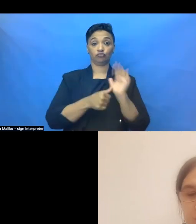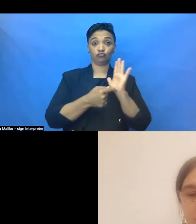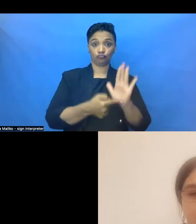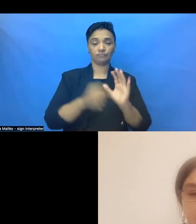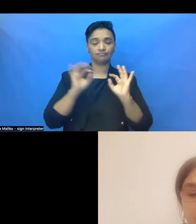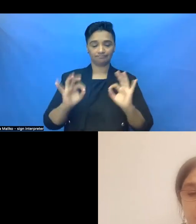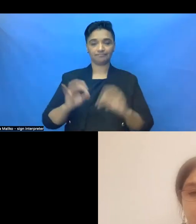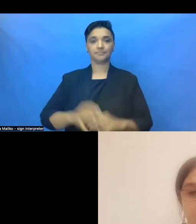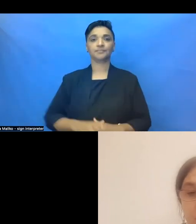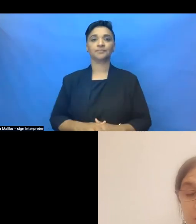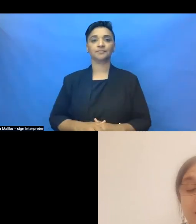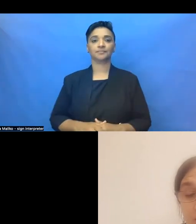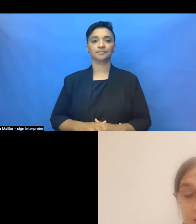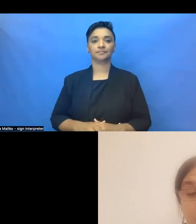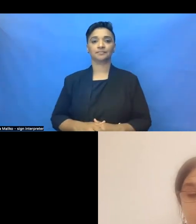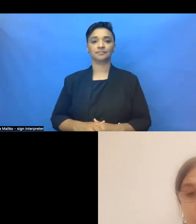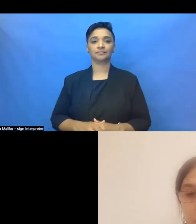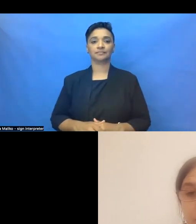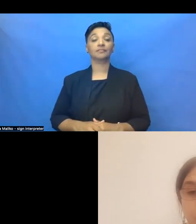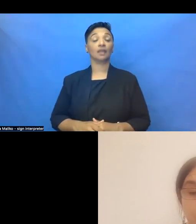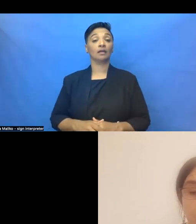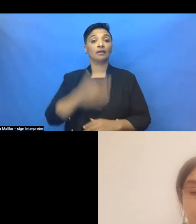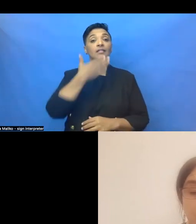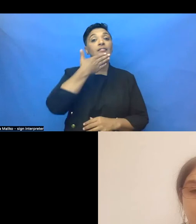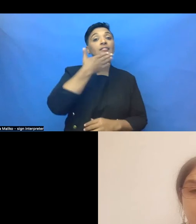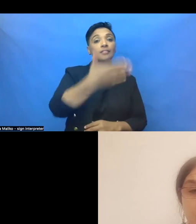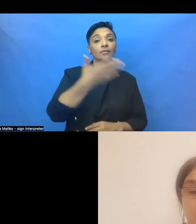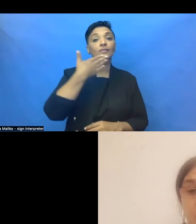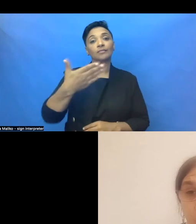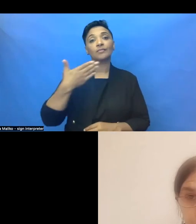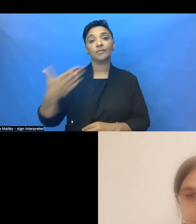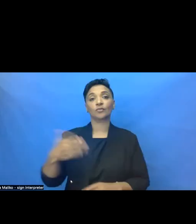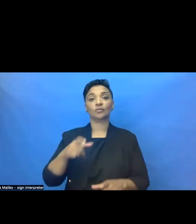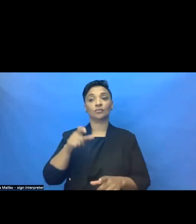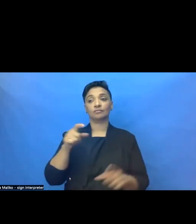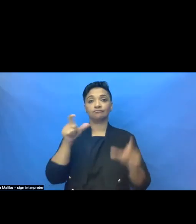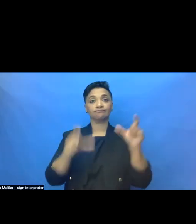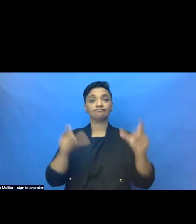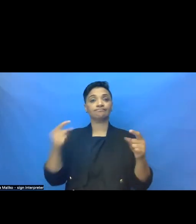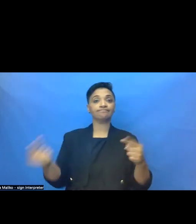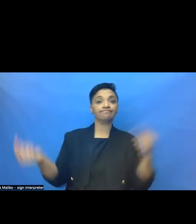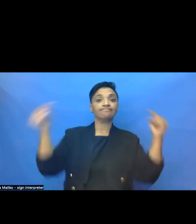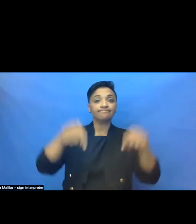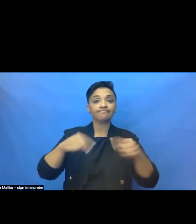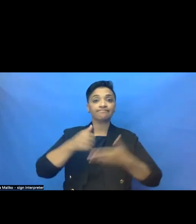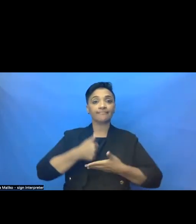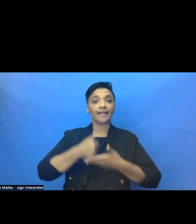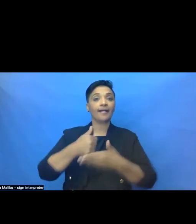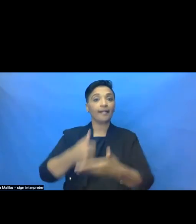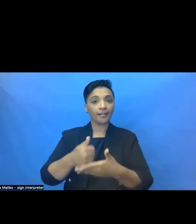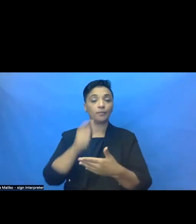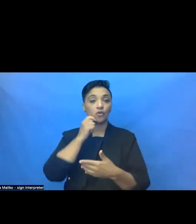that and thank all the people for offering help. First place, we